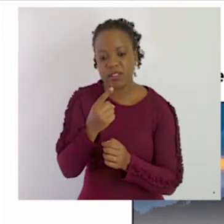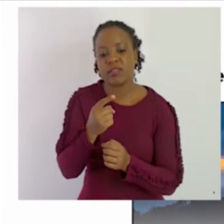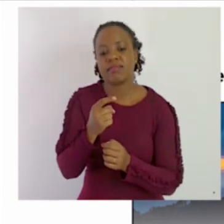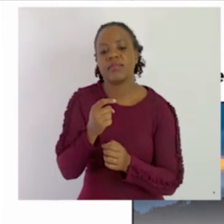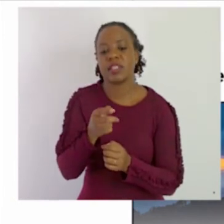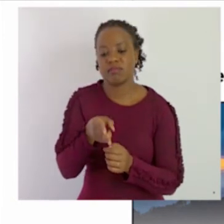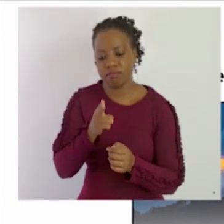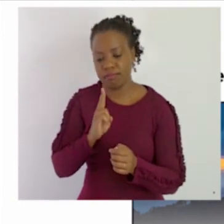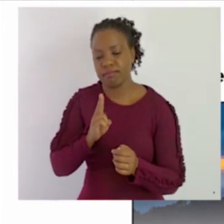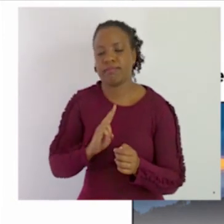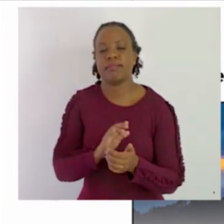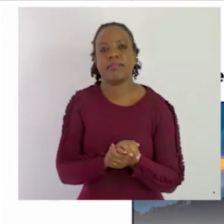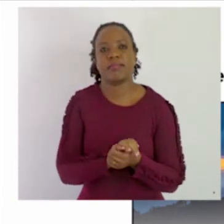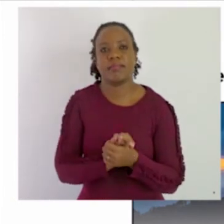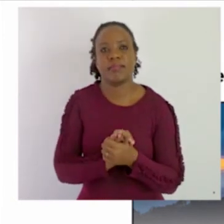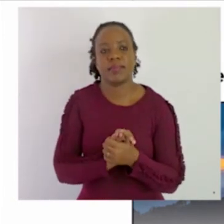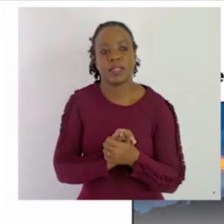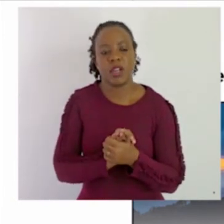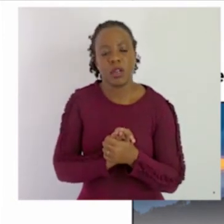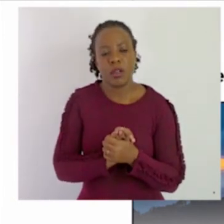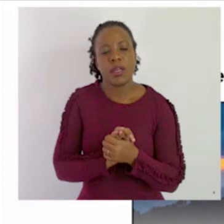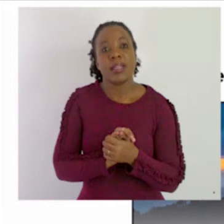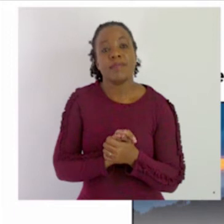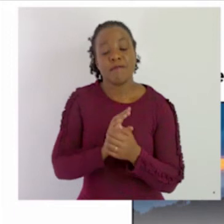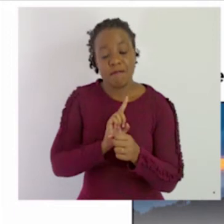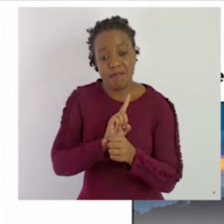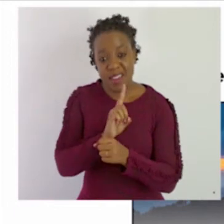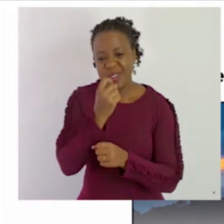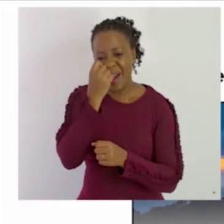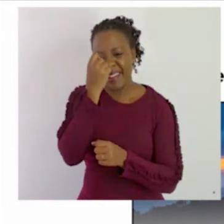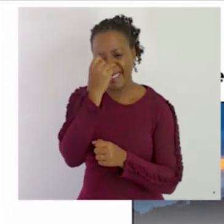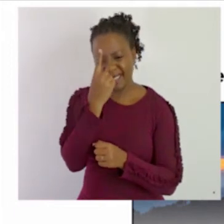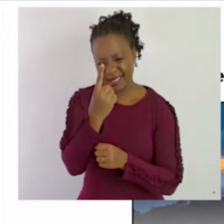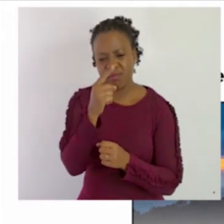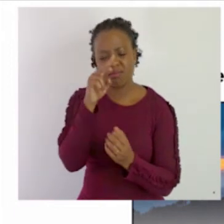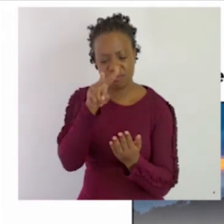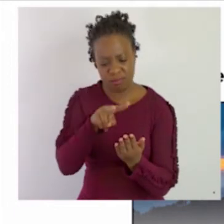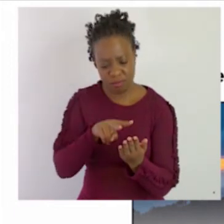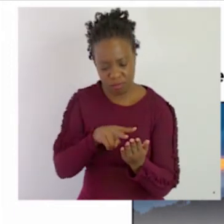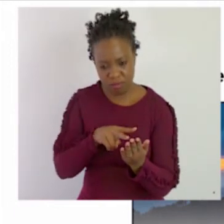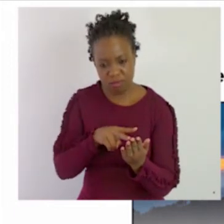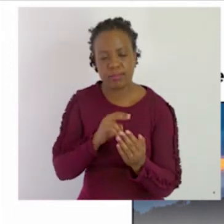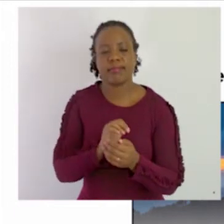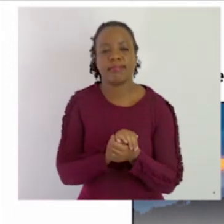sure you follow through and you understand the passage so that you will be able to answer.